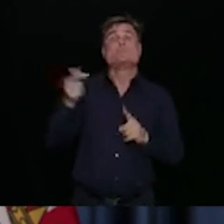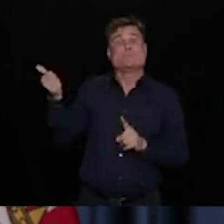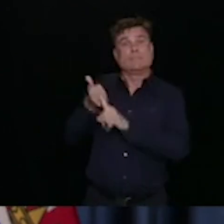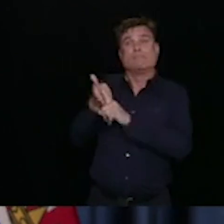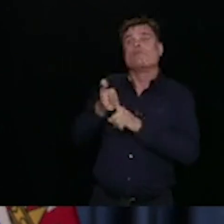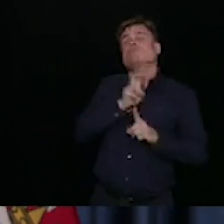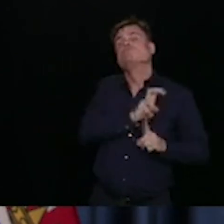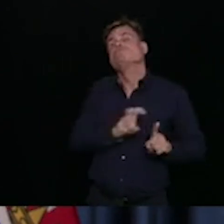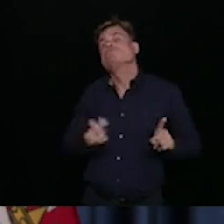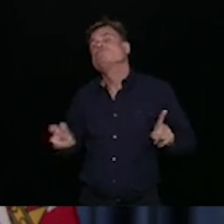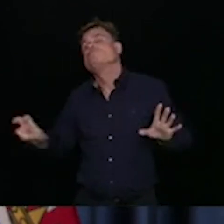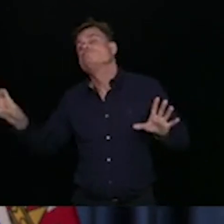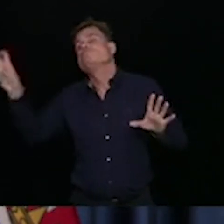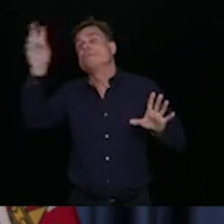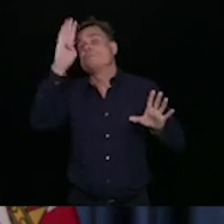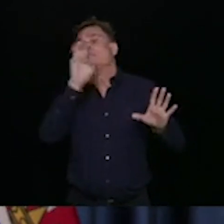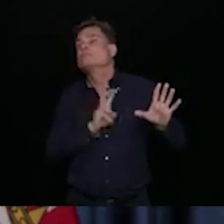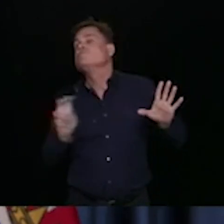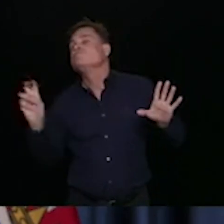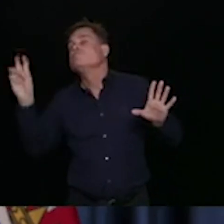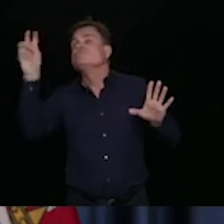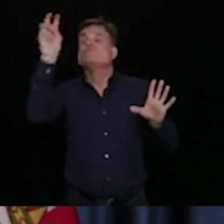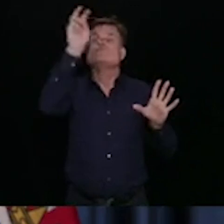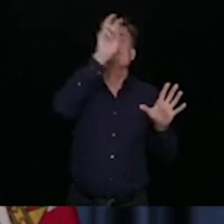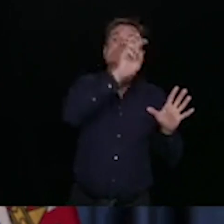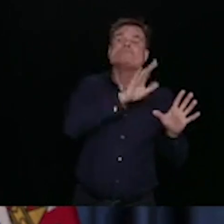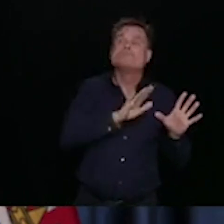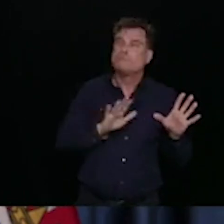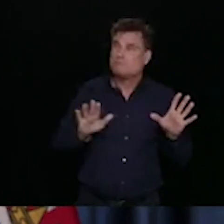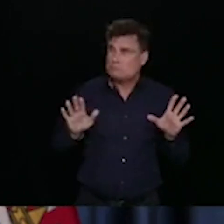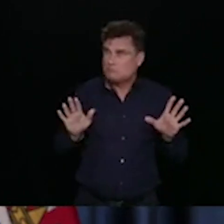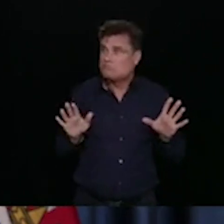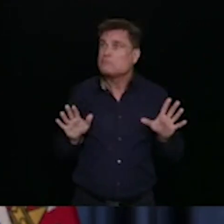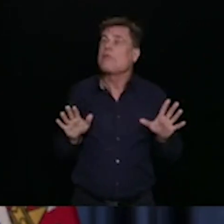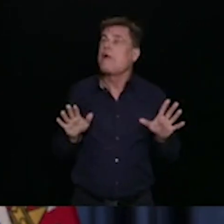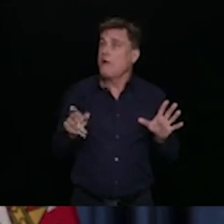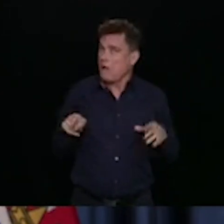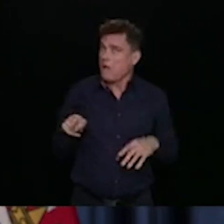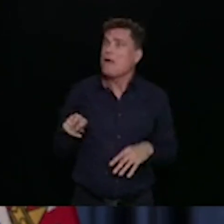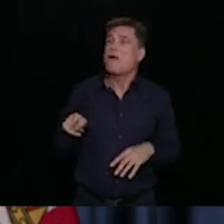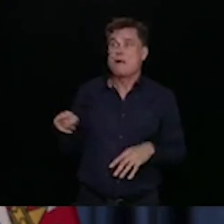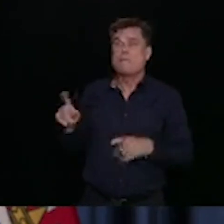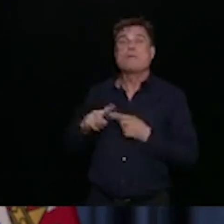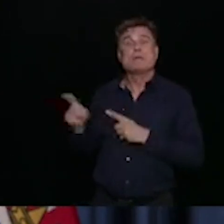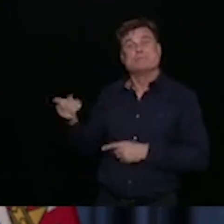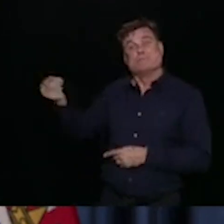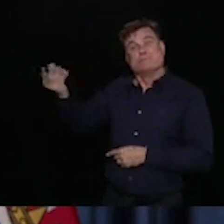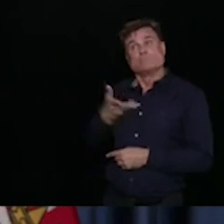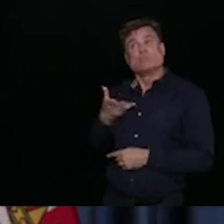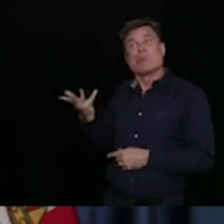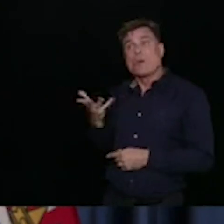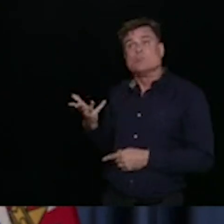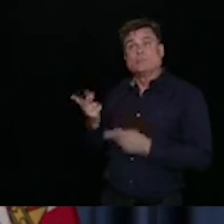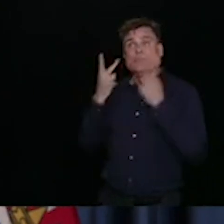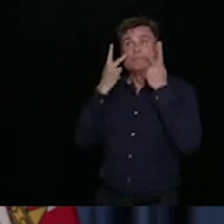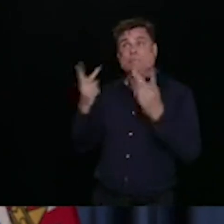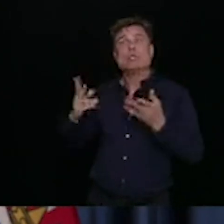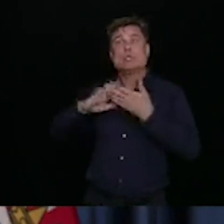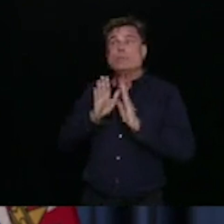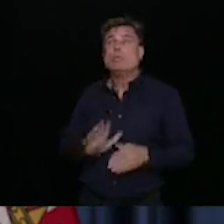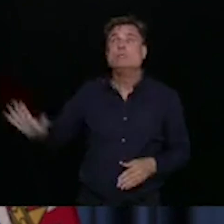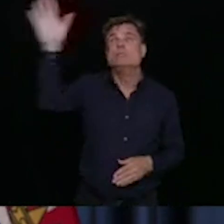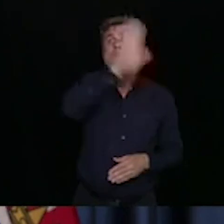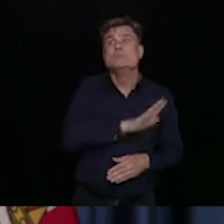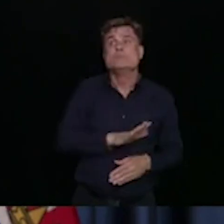Lower Mainland to the north to help with the arrival of a new grandchild. And he reports back to me that he has been visiting